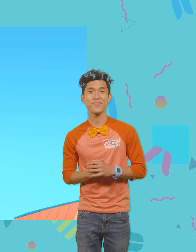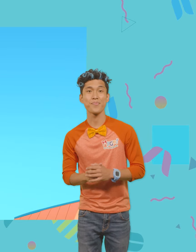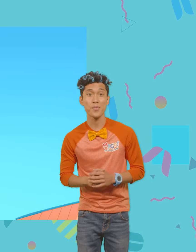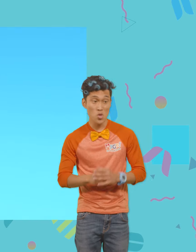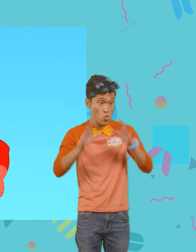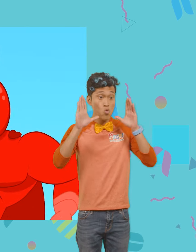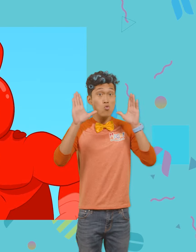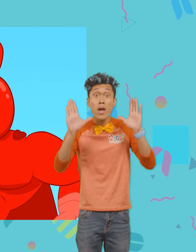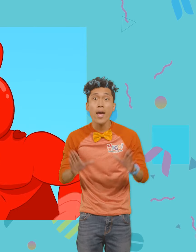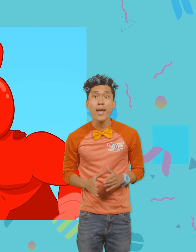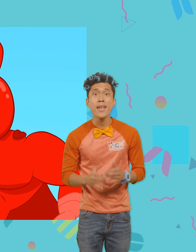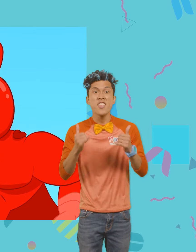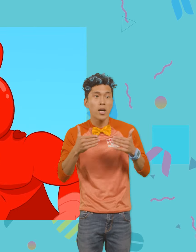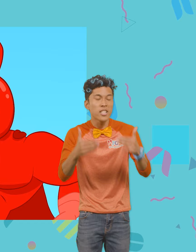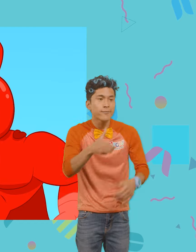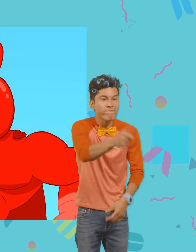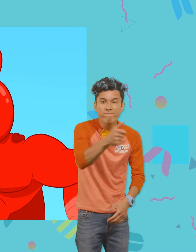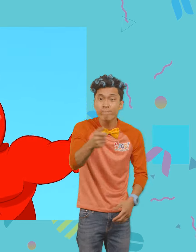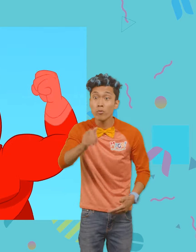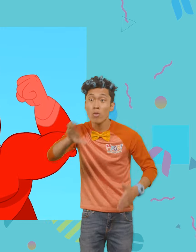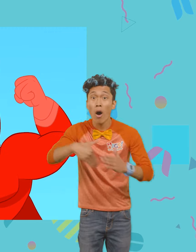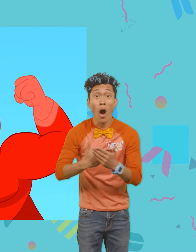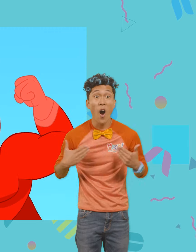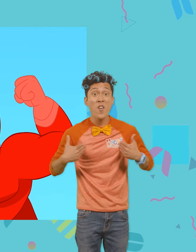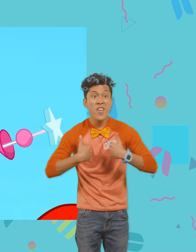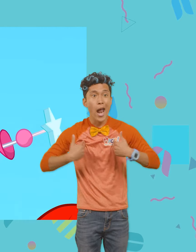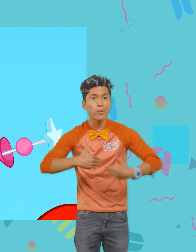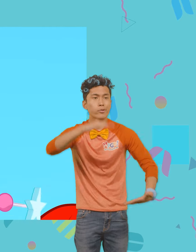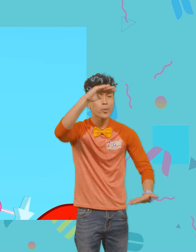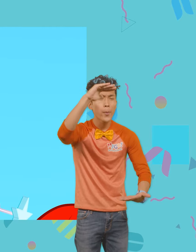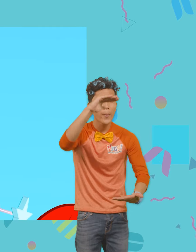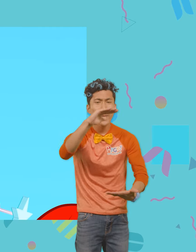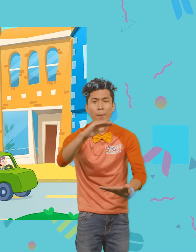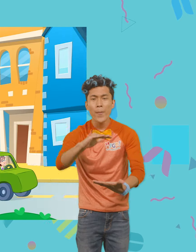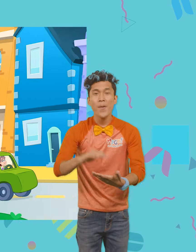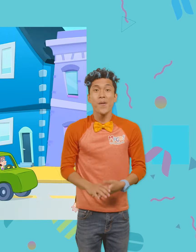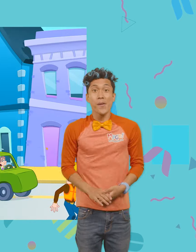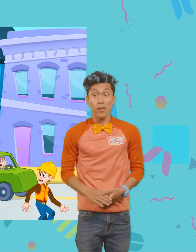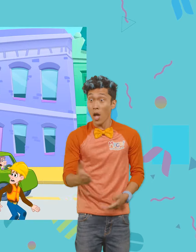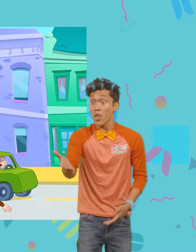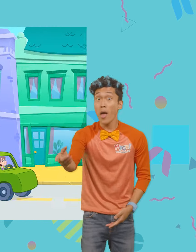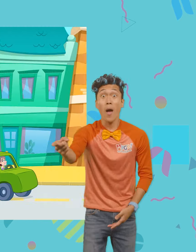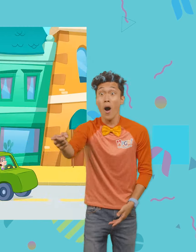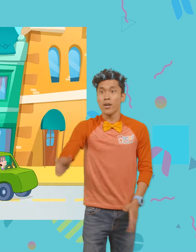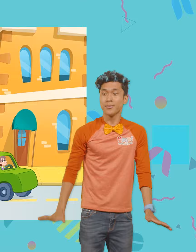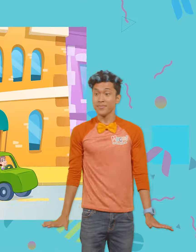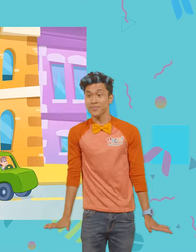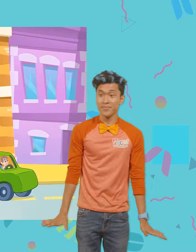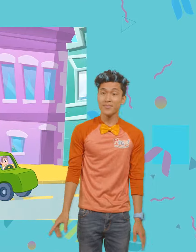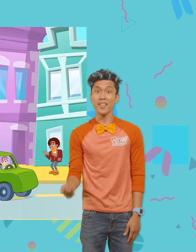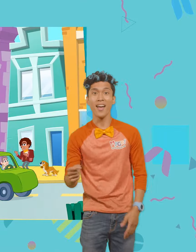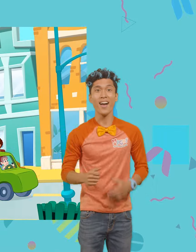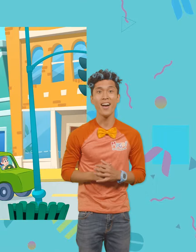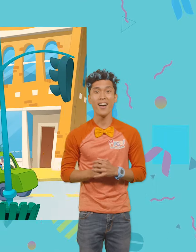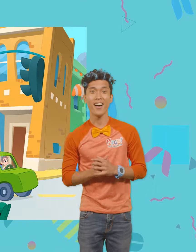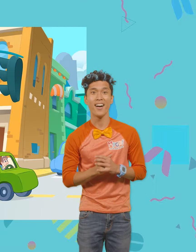No! Great! Now let's zap back all the animals! There! It's the penguin!